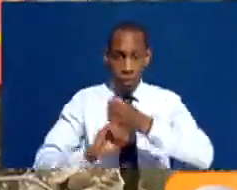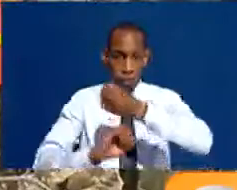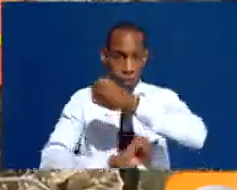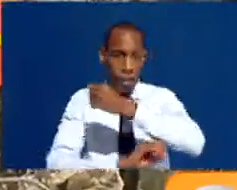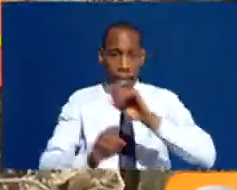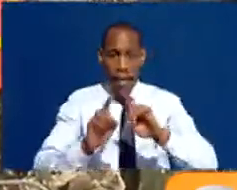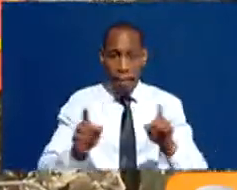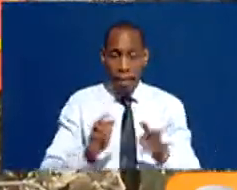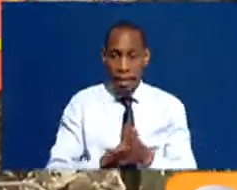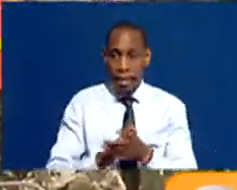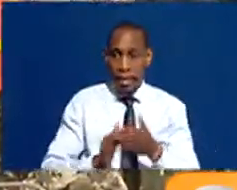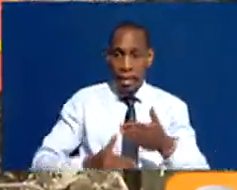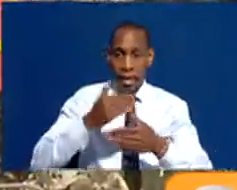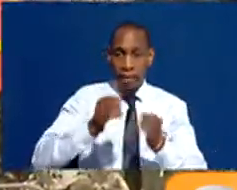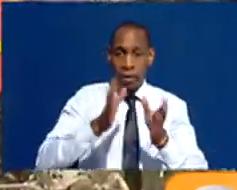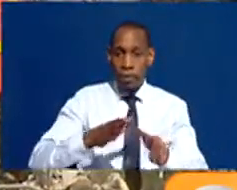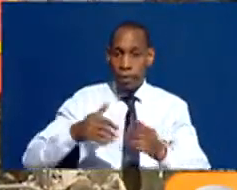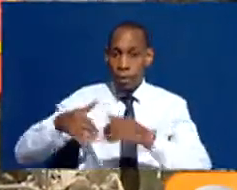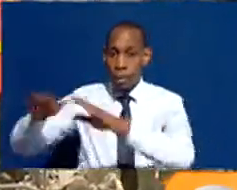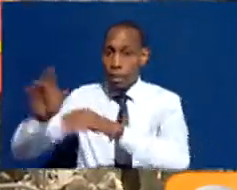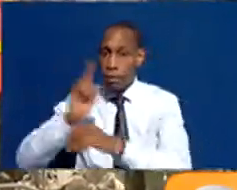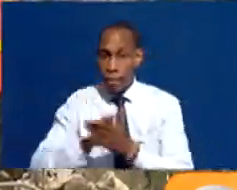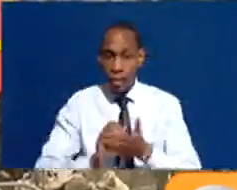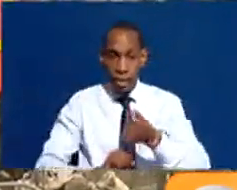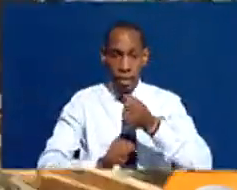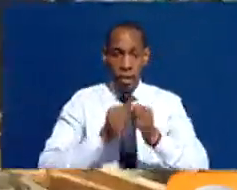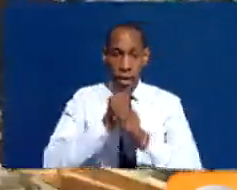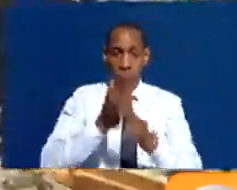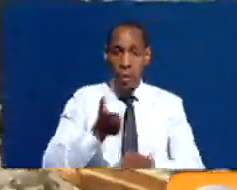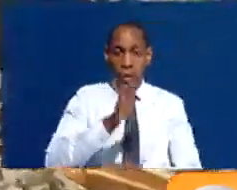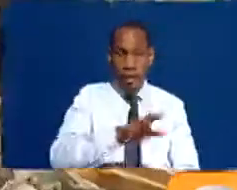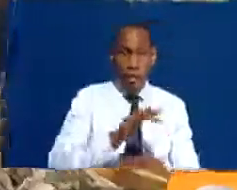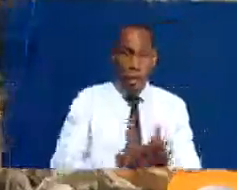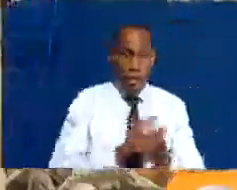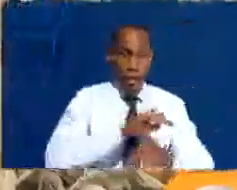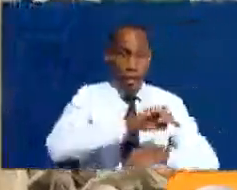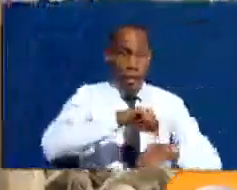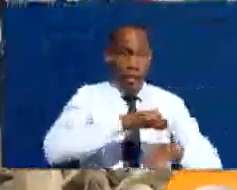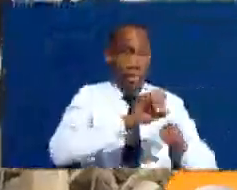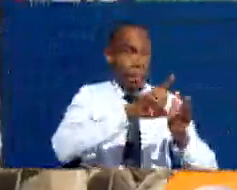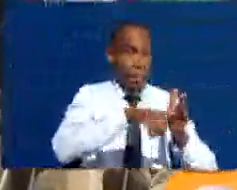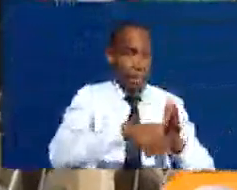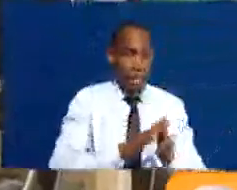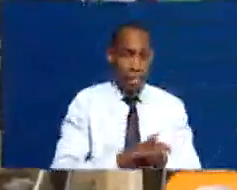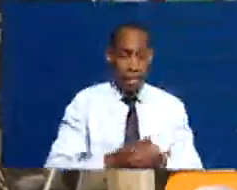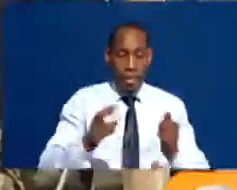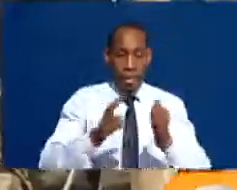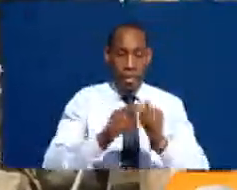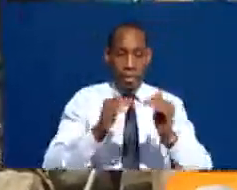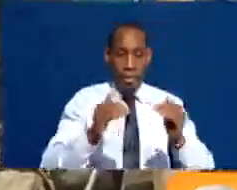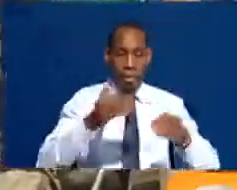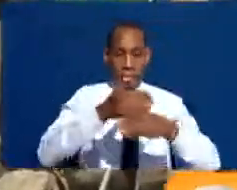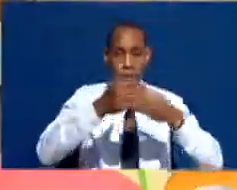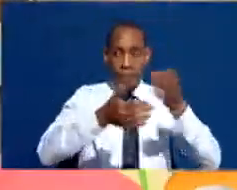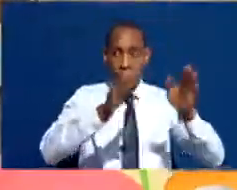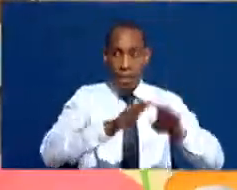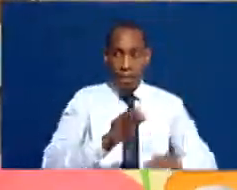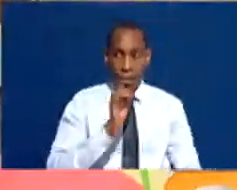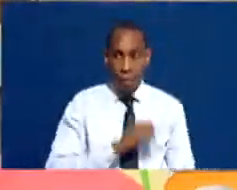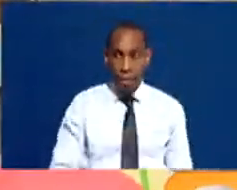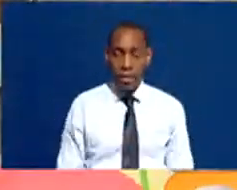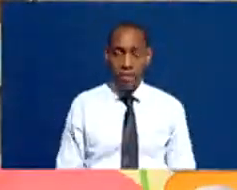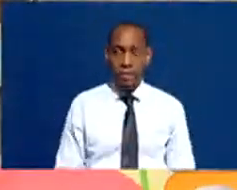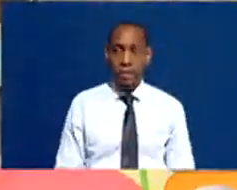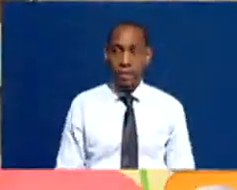However, soon after the officials left, the workers returned. Hours later, the seven-story building collapsed. The